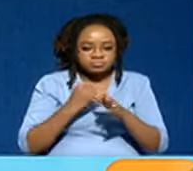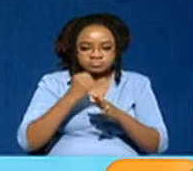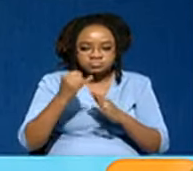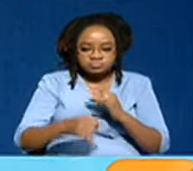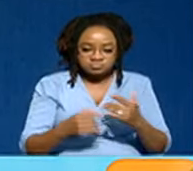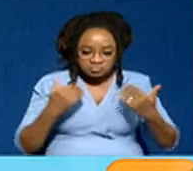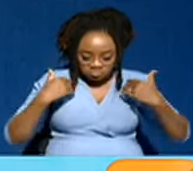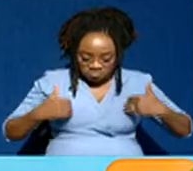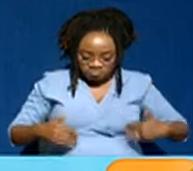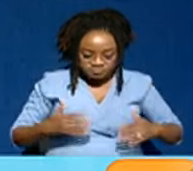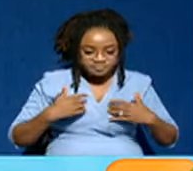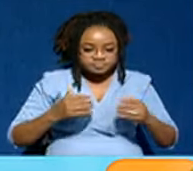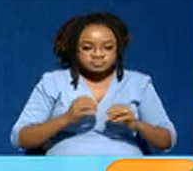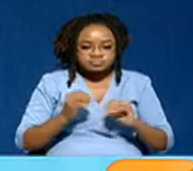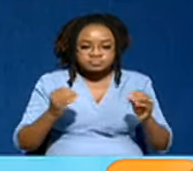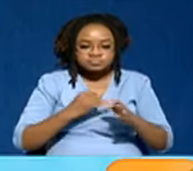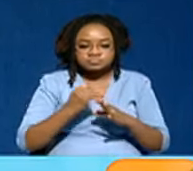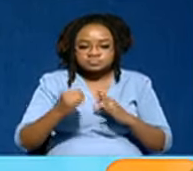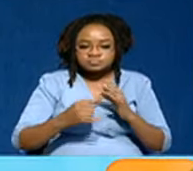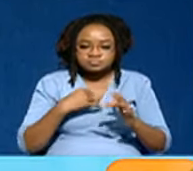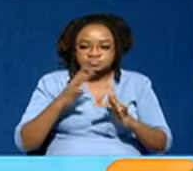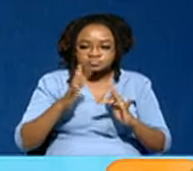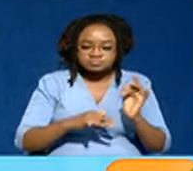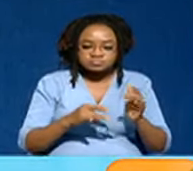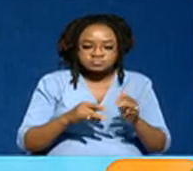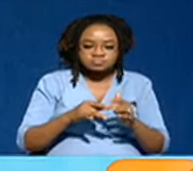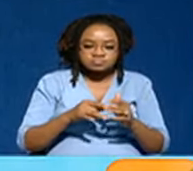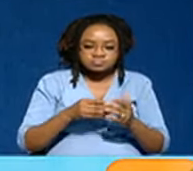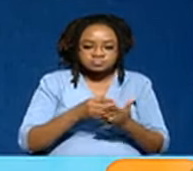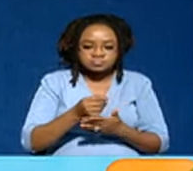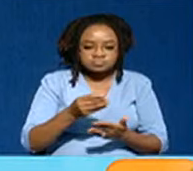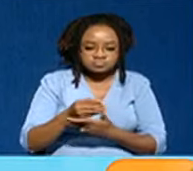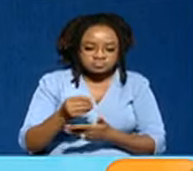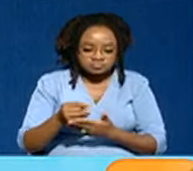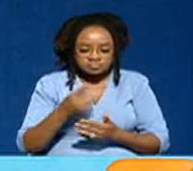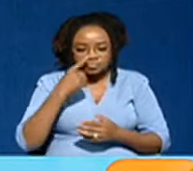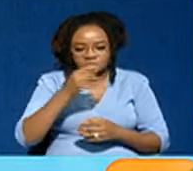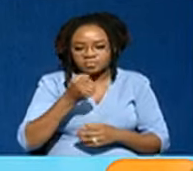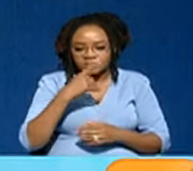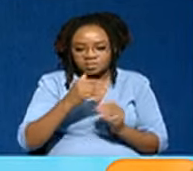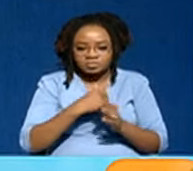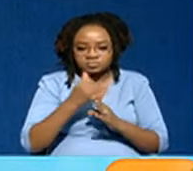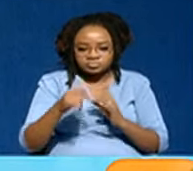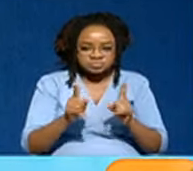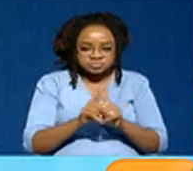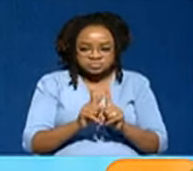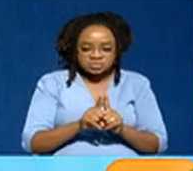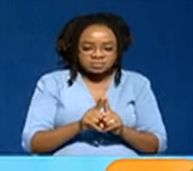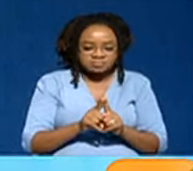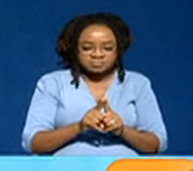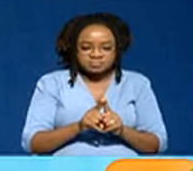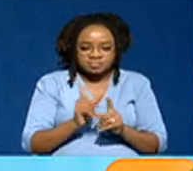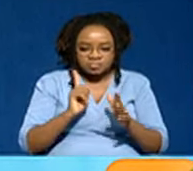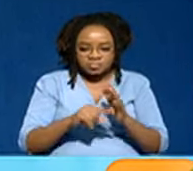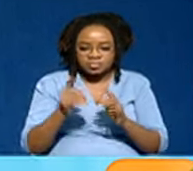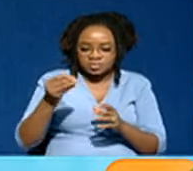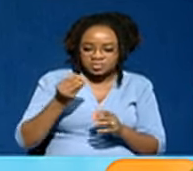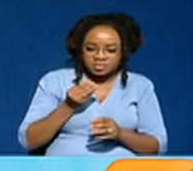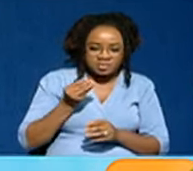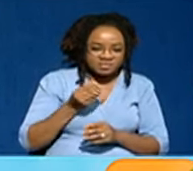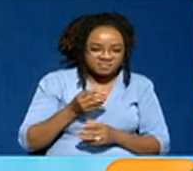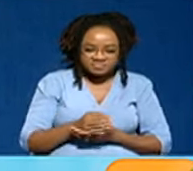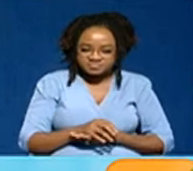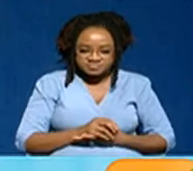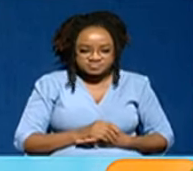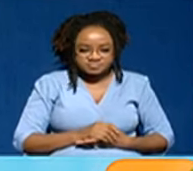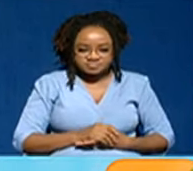covered. I cannot afford the same services that I offer. Those are not very difficult things to ask. We are